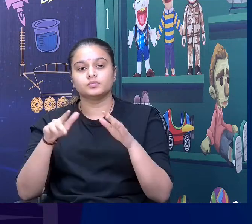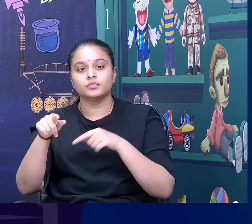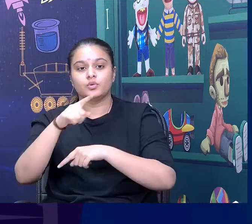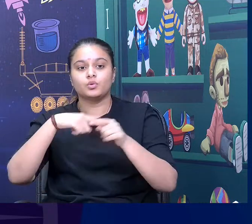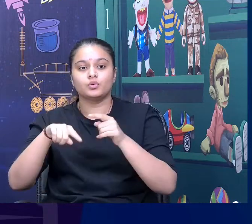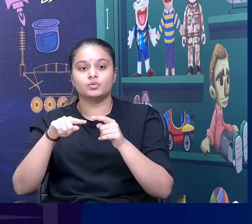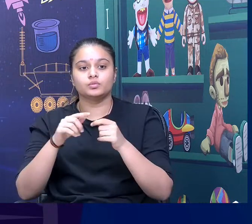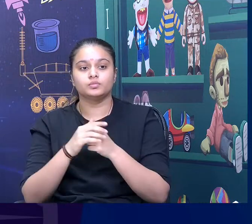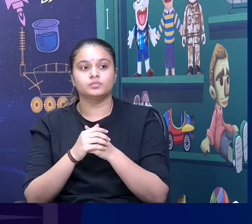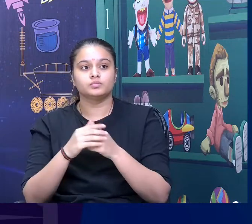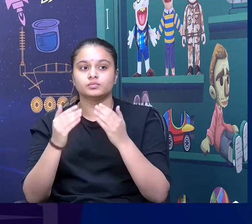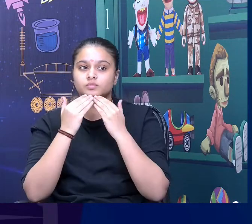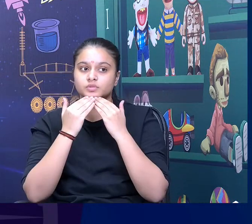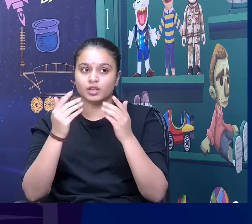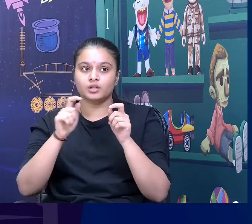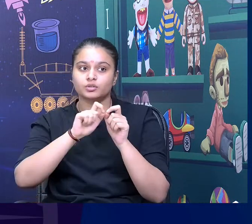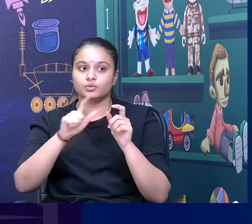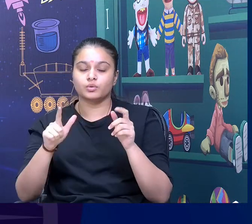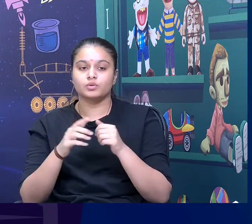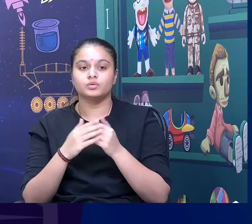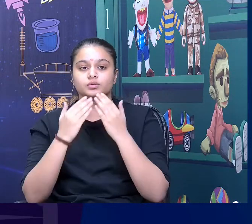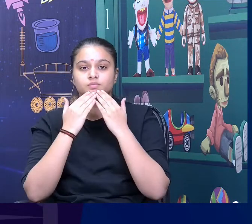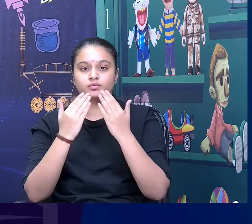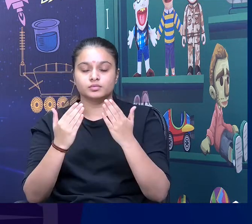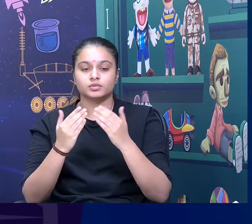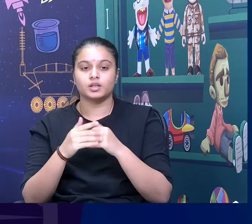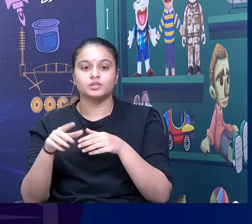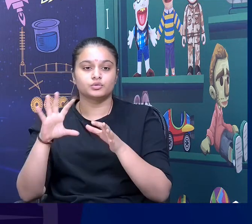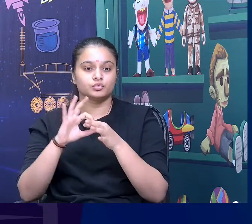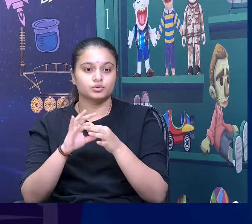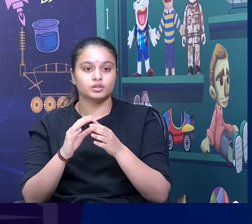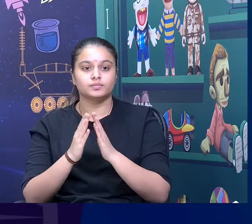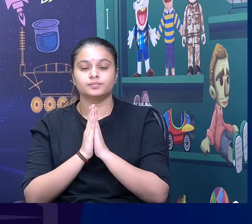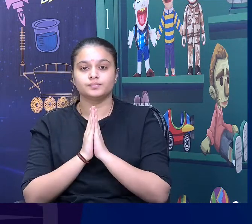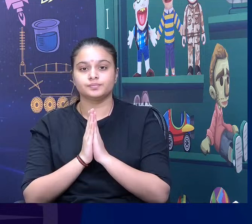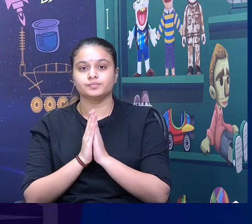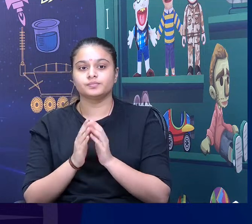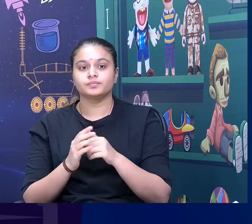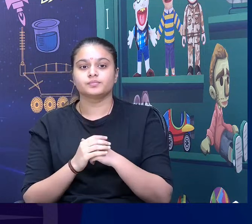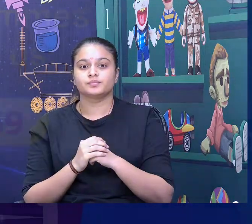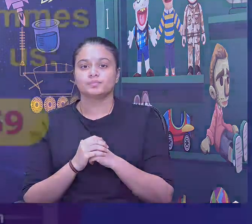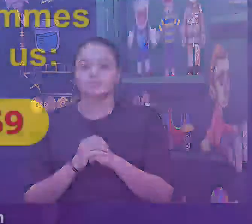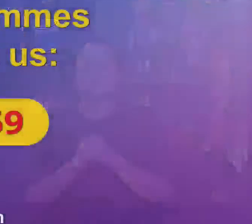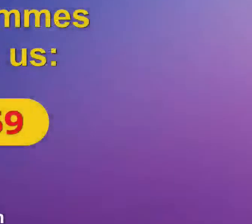A very warm, a very thank you for all of you. Thank you so much for joining us. Have a good day.